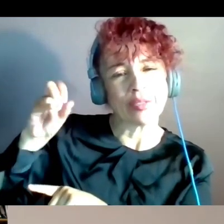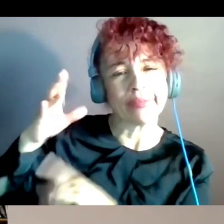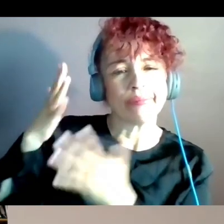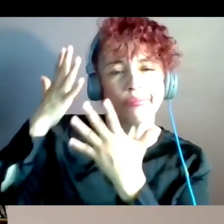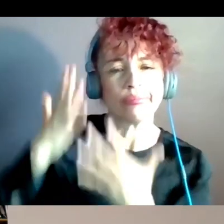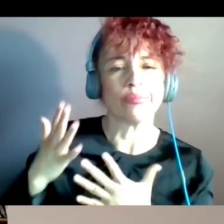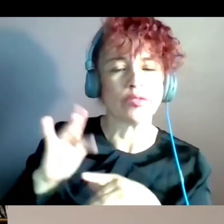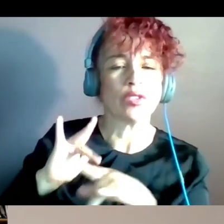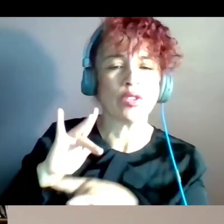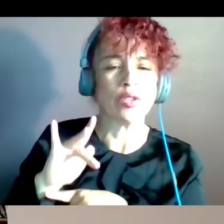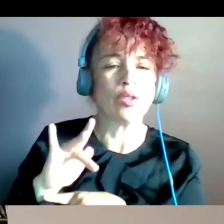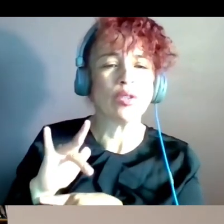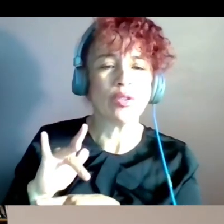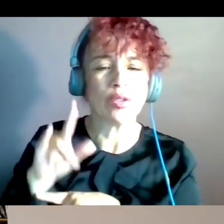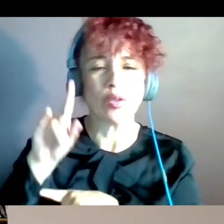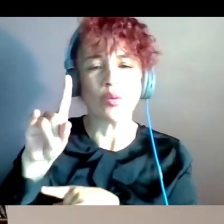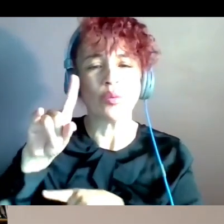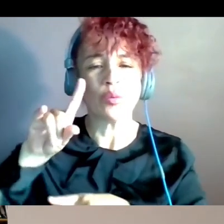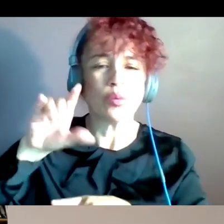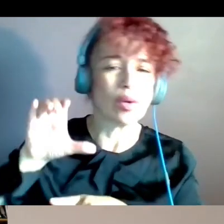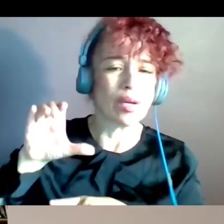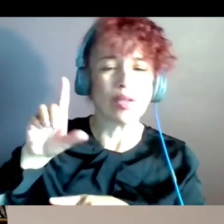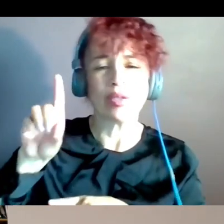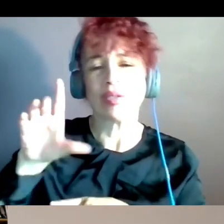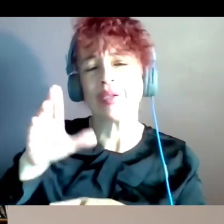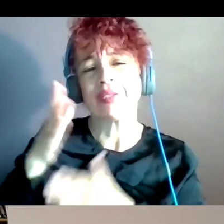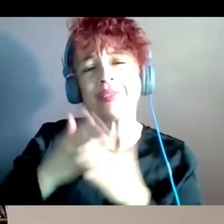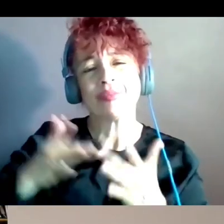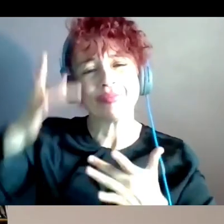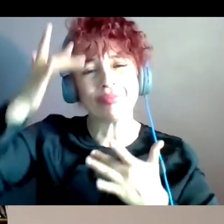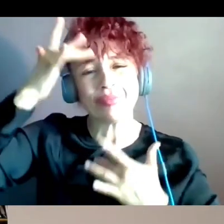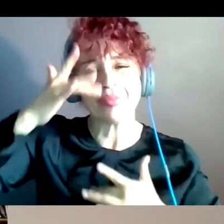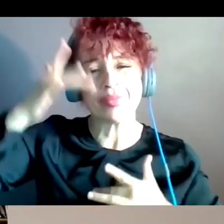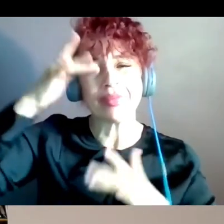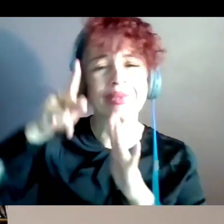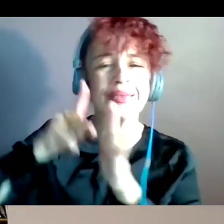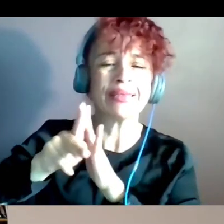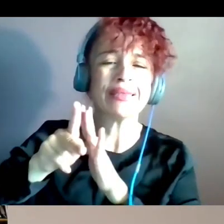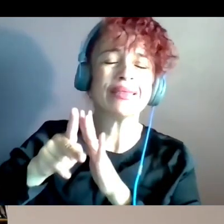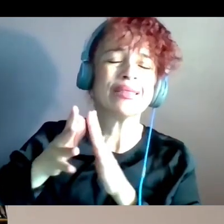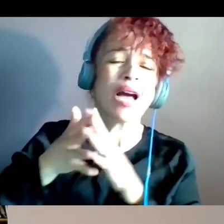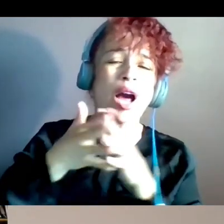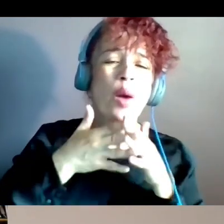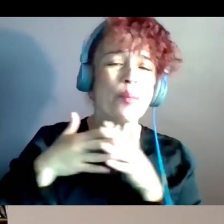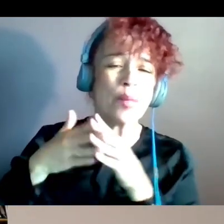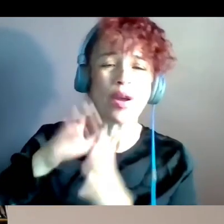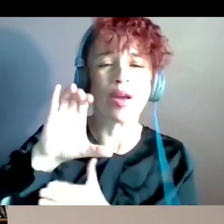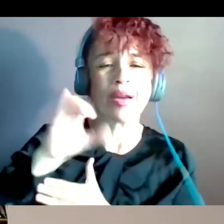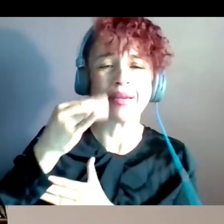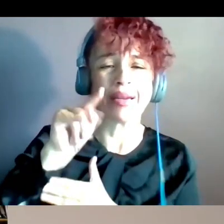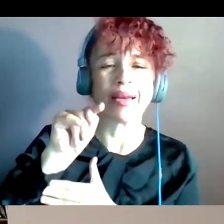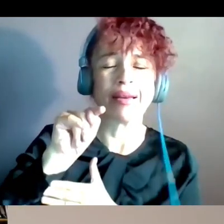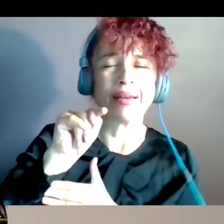Unfortunately, in the early part of the 1900s, there was some disease that killed off most of the American chestnuts. It had a devastating